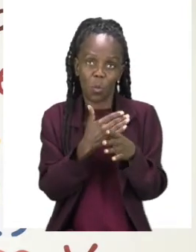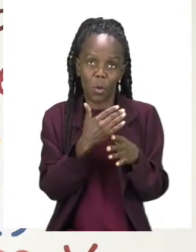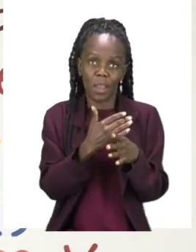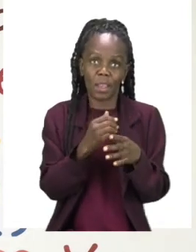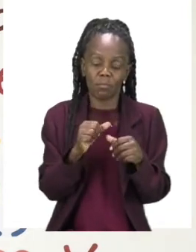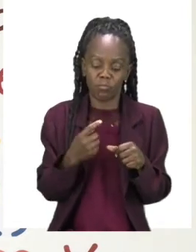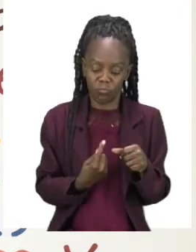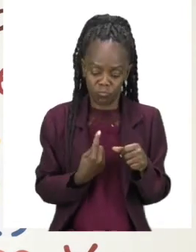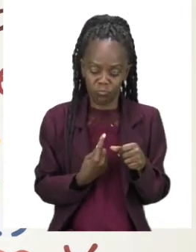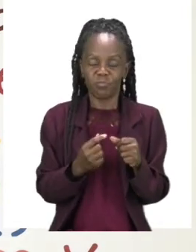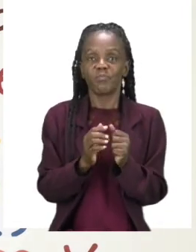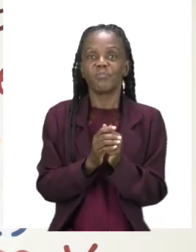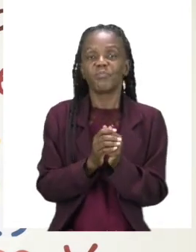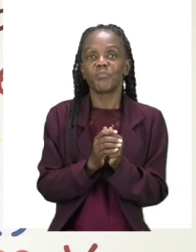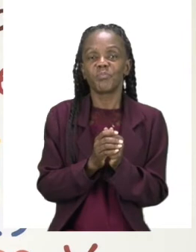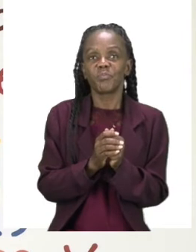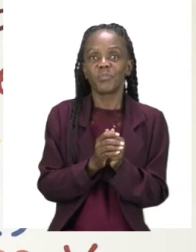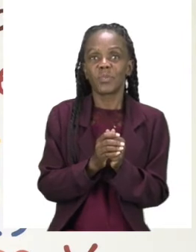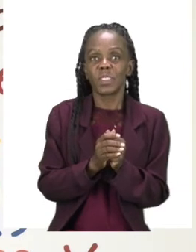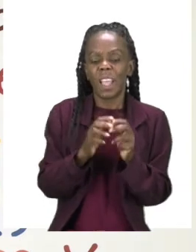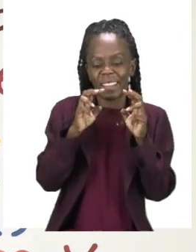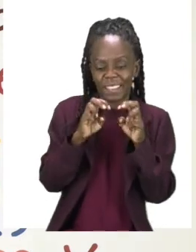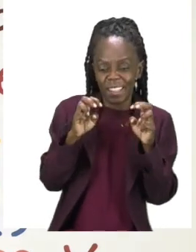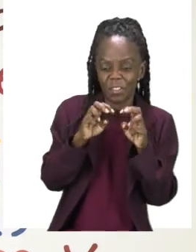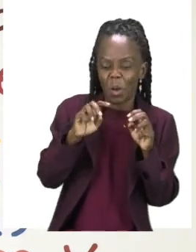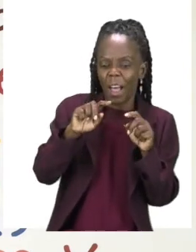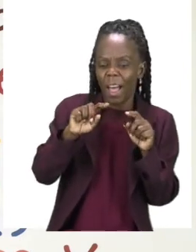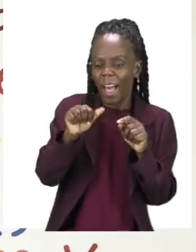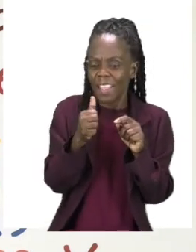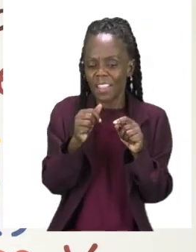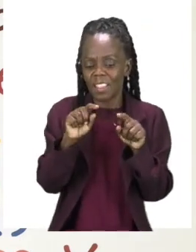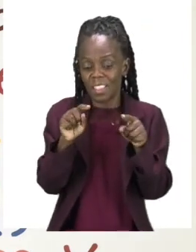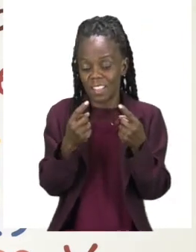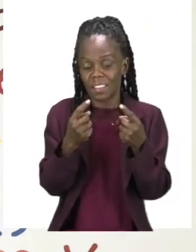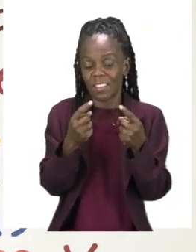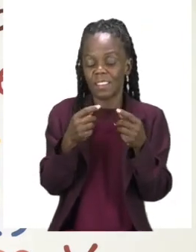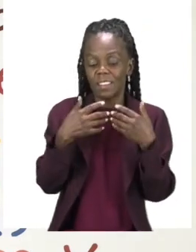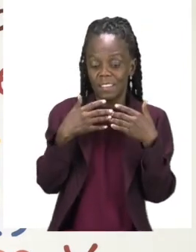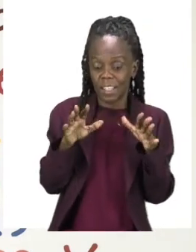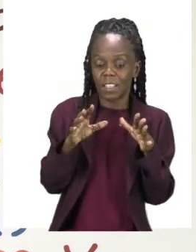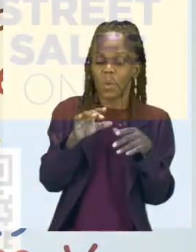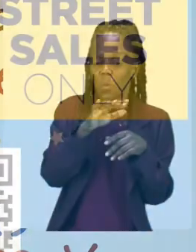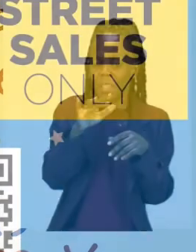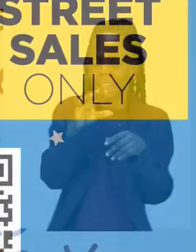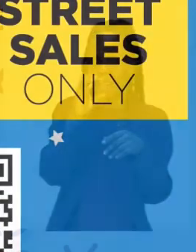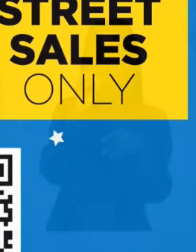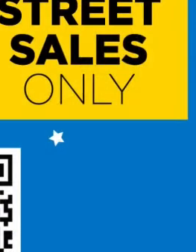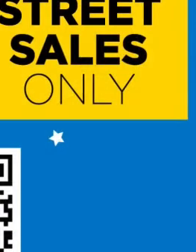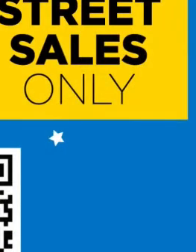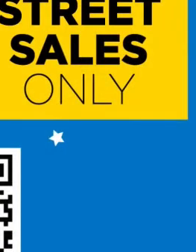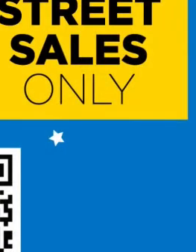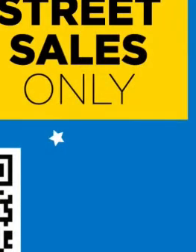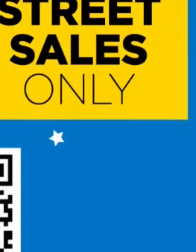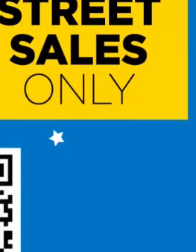and find more things that start with O. And I will see you soon after this commercial break. Follow us